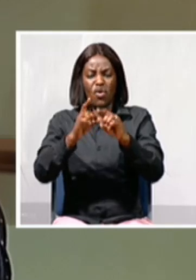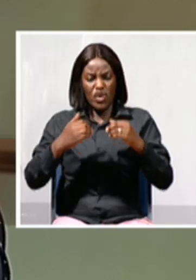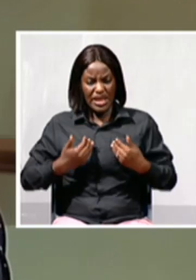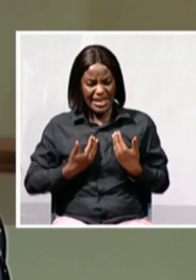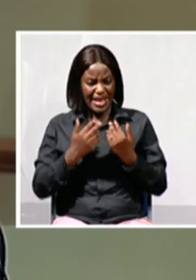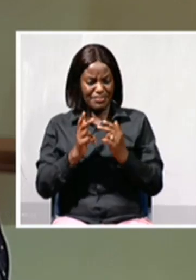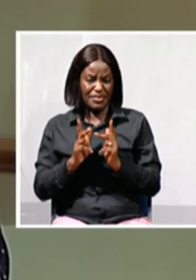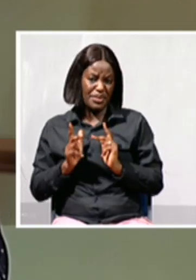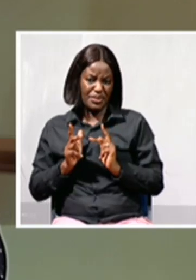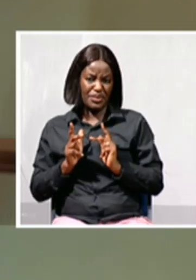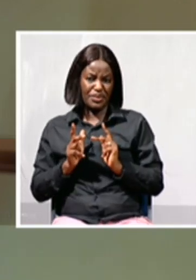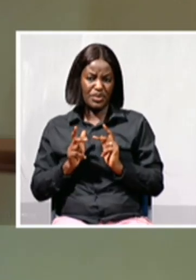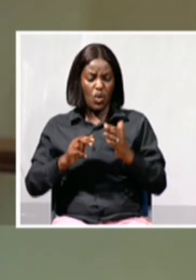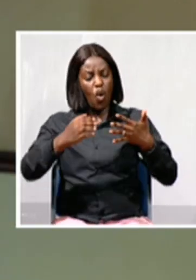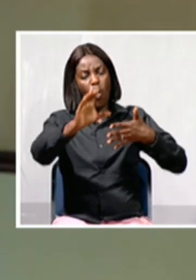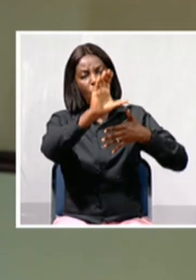you have as a young person